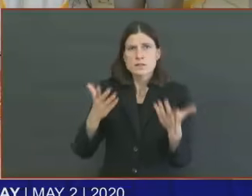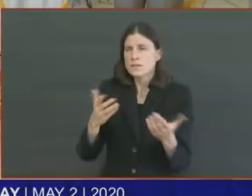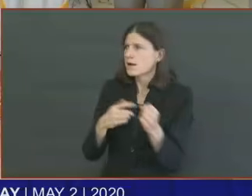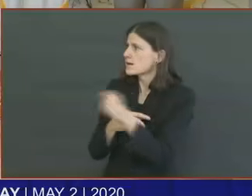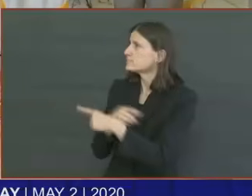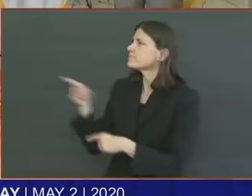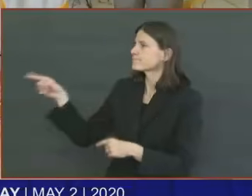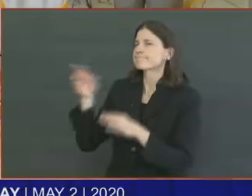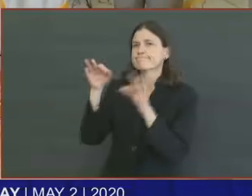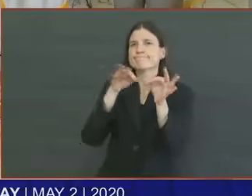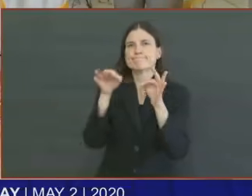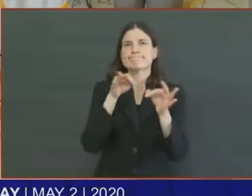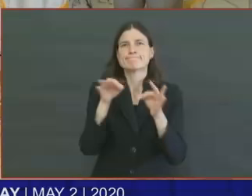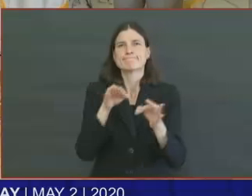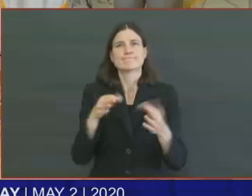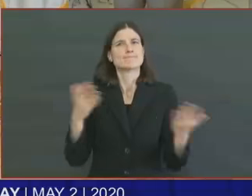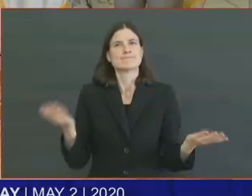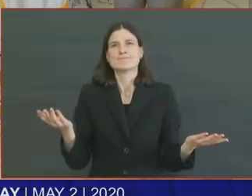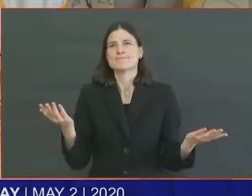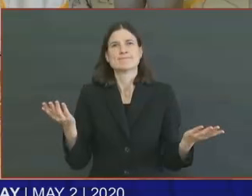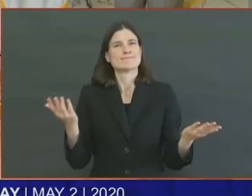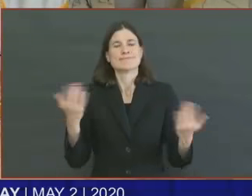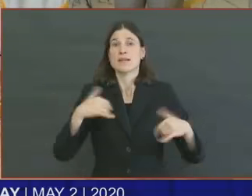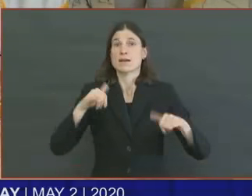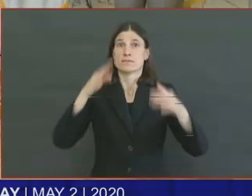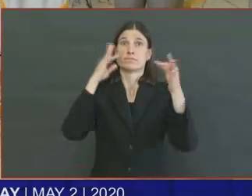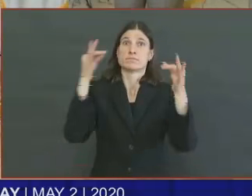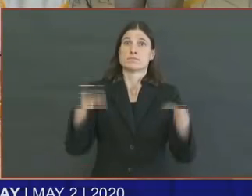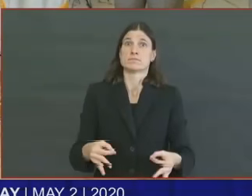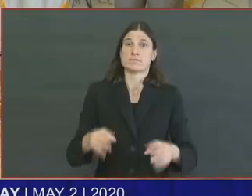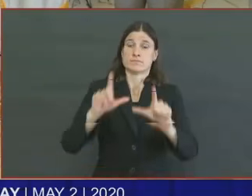that needs to be completed before I would